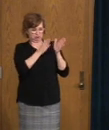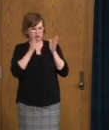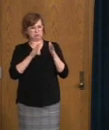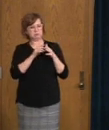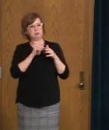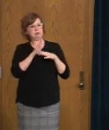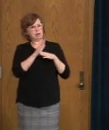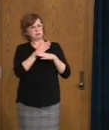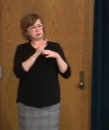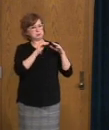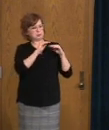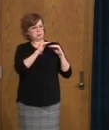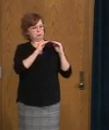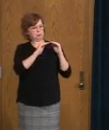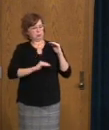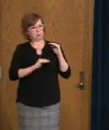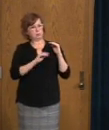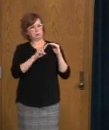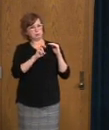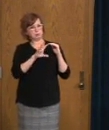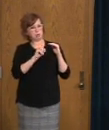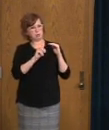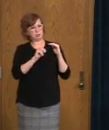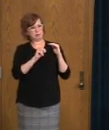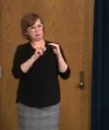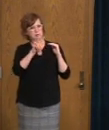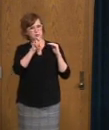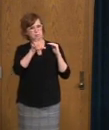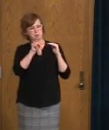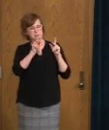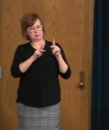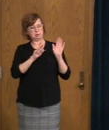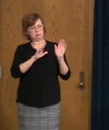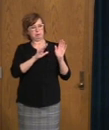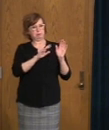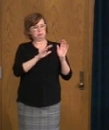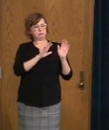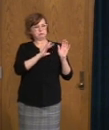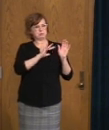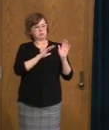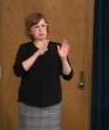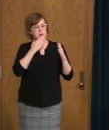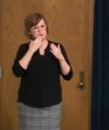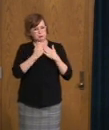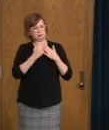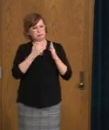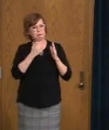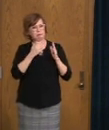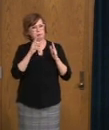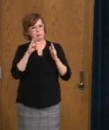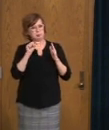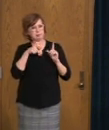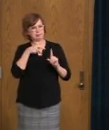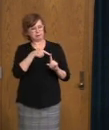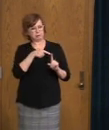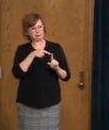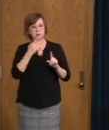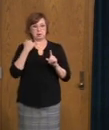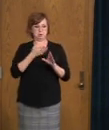230, so definite plateauing. We can probably see that the new measures and the calming effect that all of us are